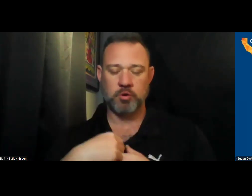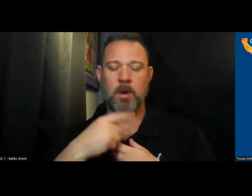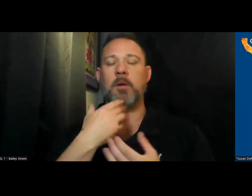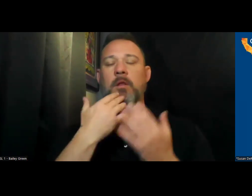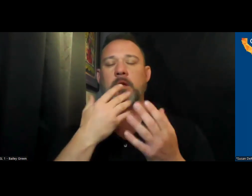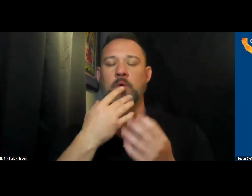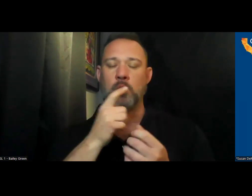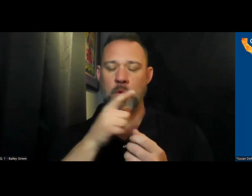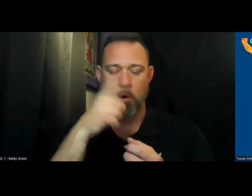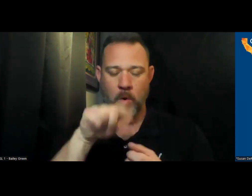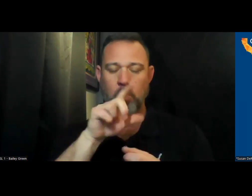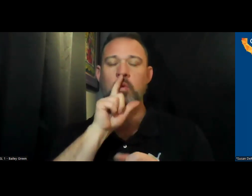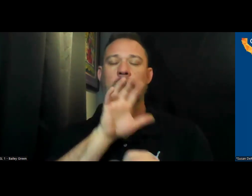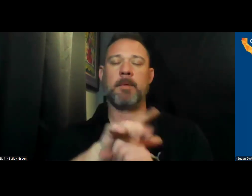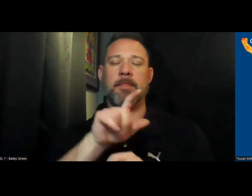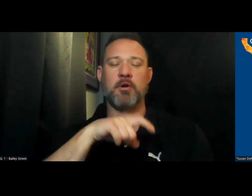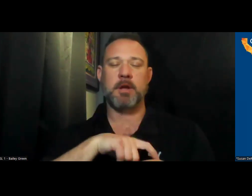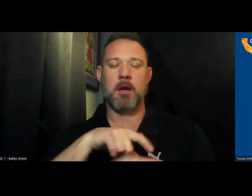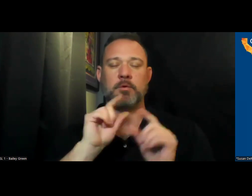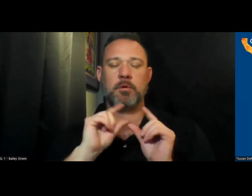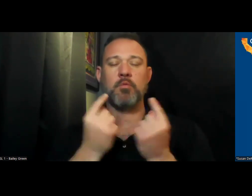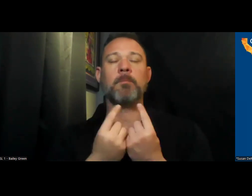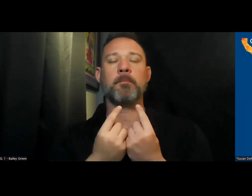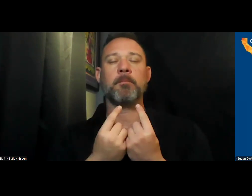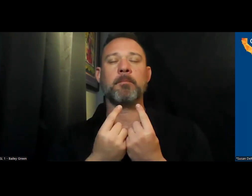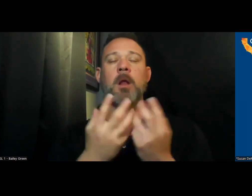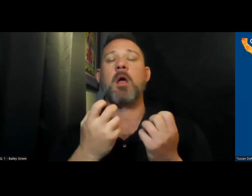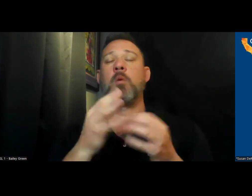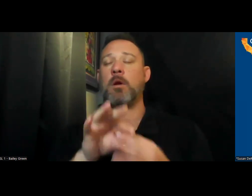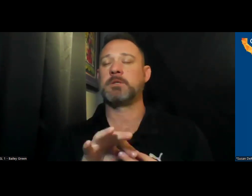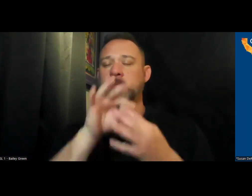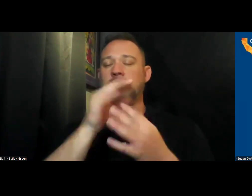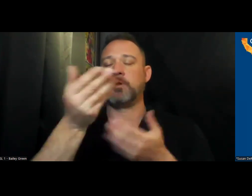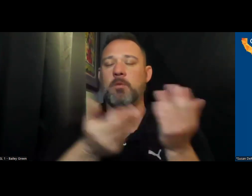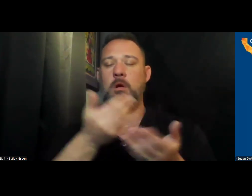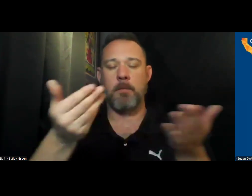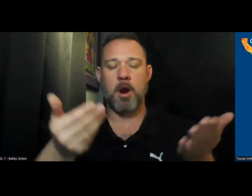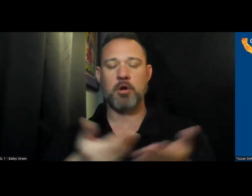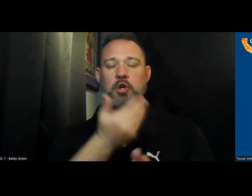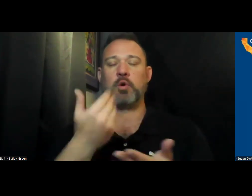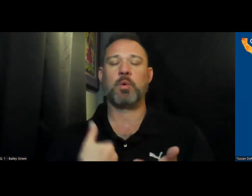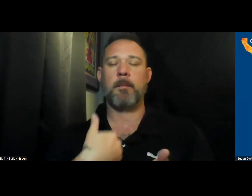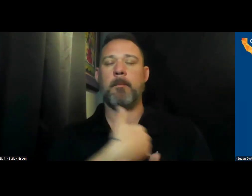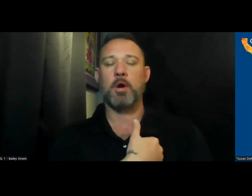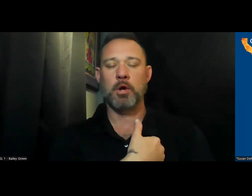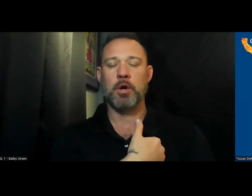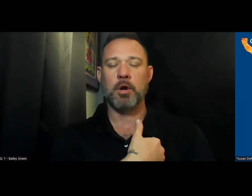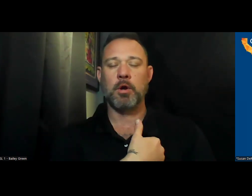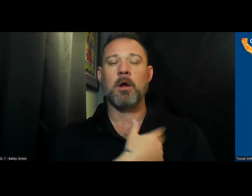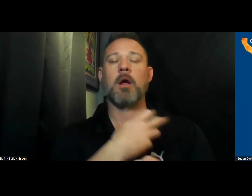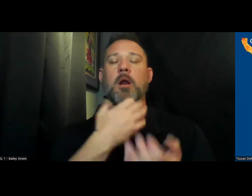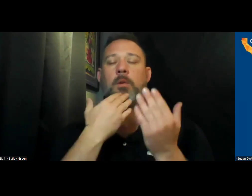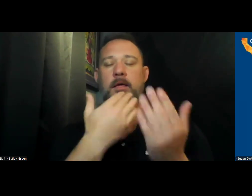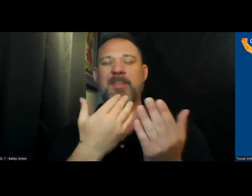their time to this group. I want to especially welcome our new council members. And I want to thank